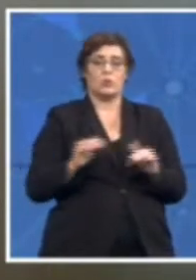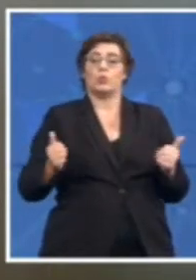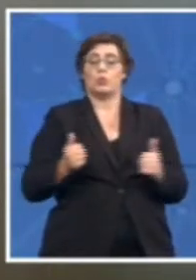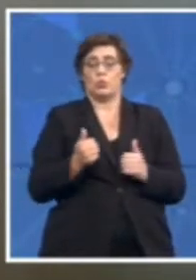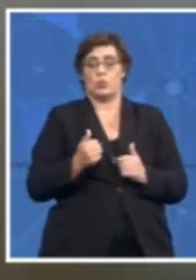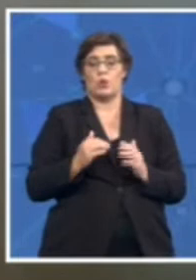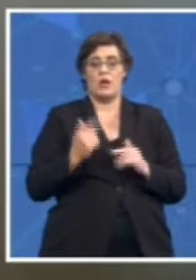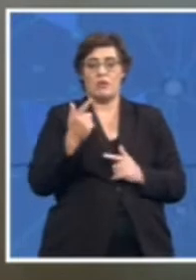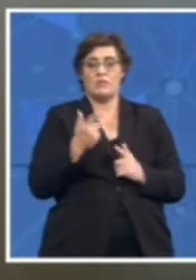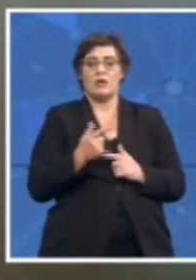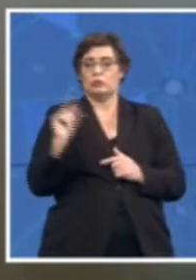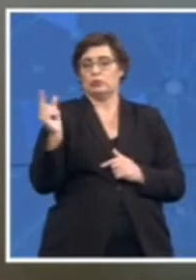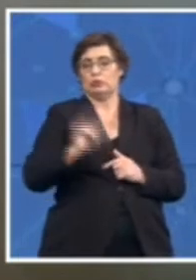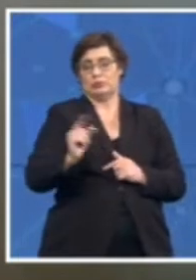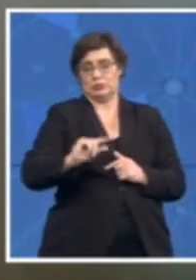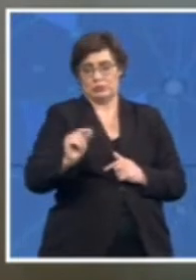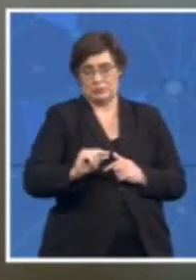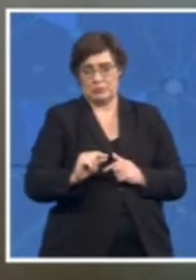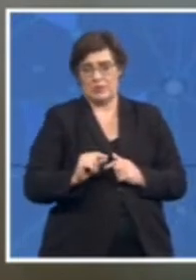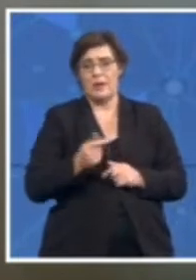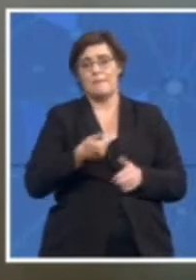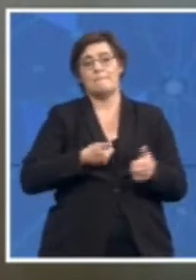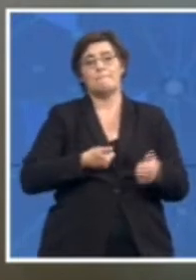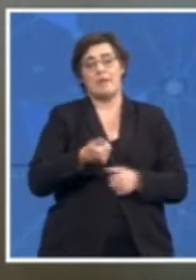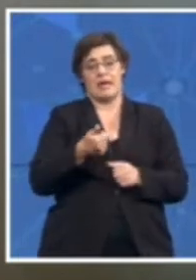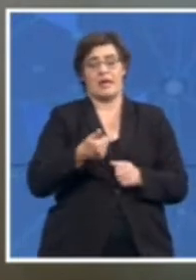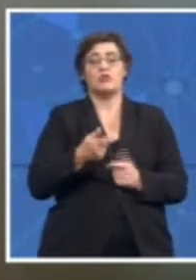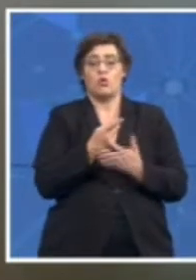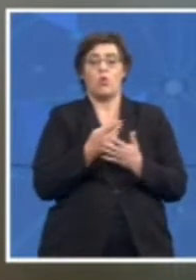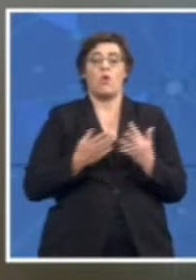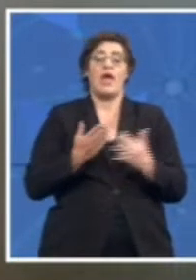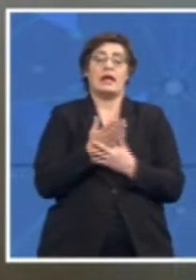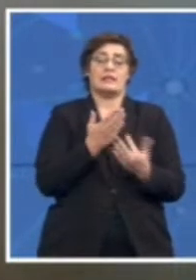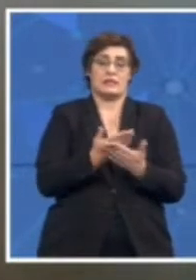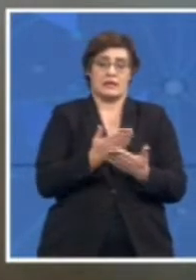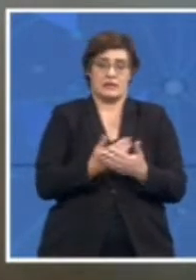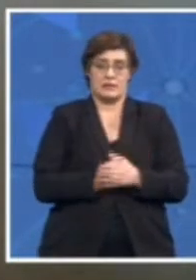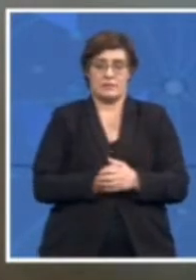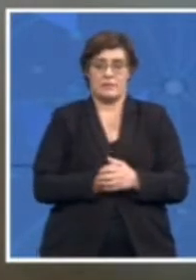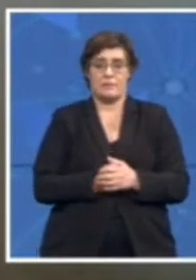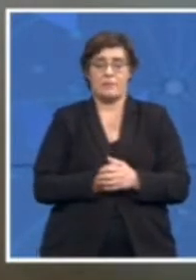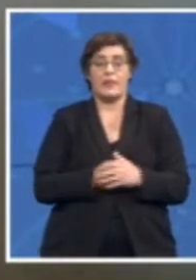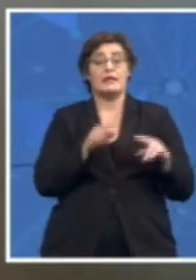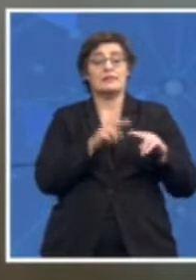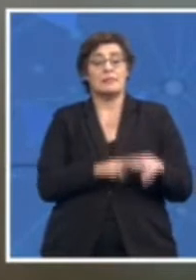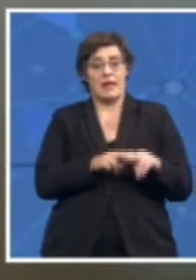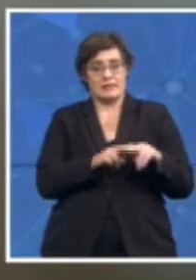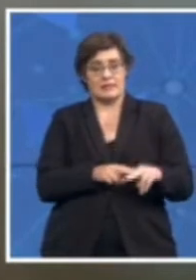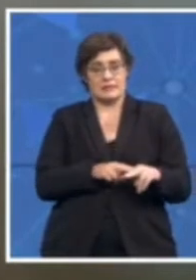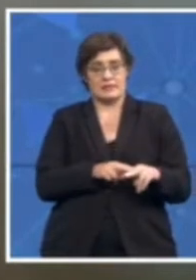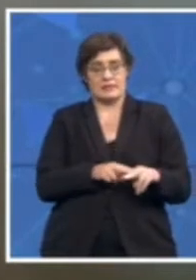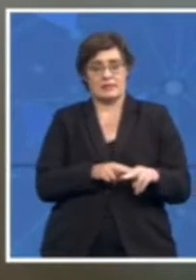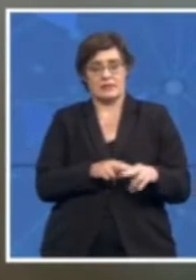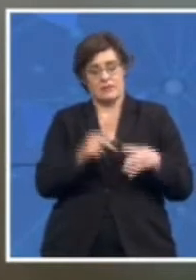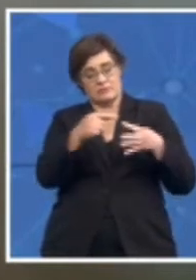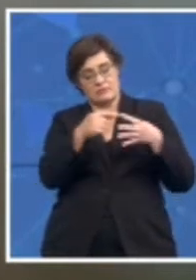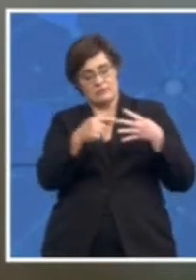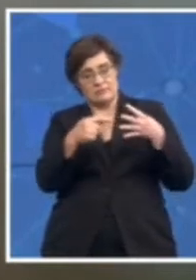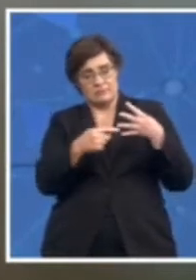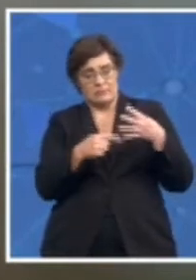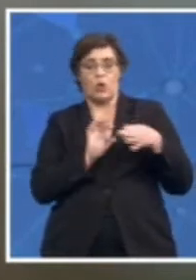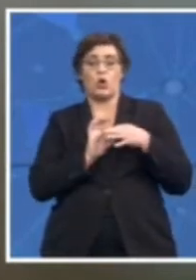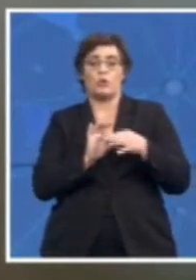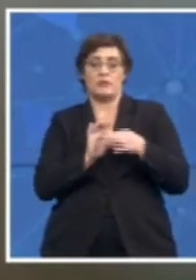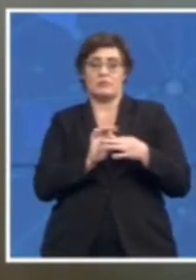that we can access, subject, of course, to meeting certain decarbonisation commitments, and we will be